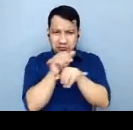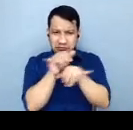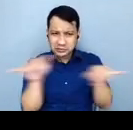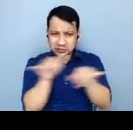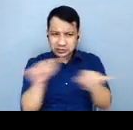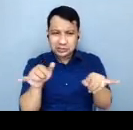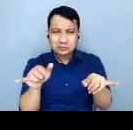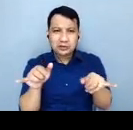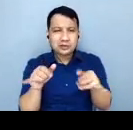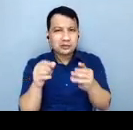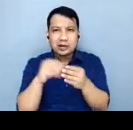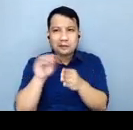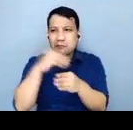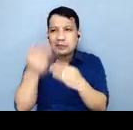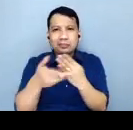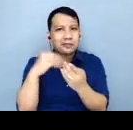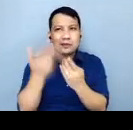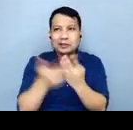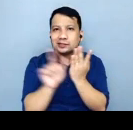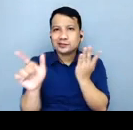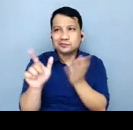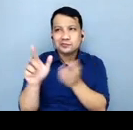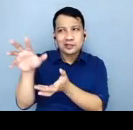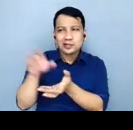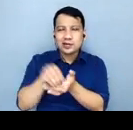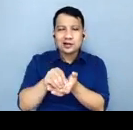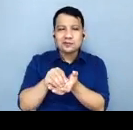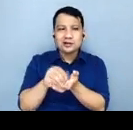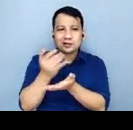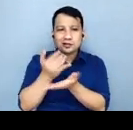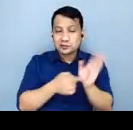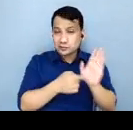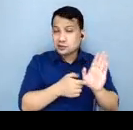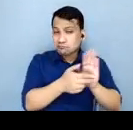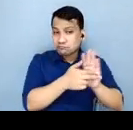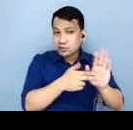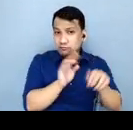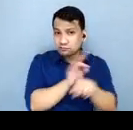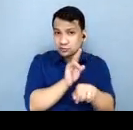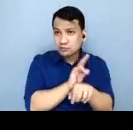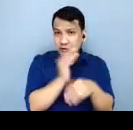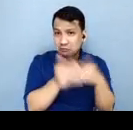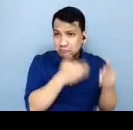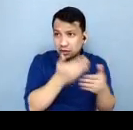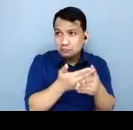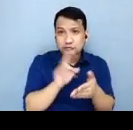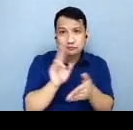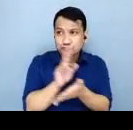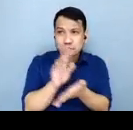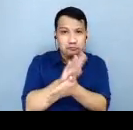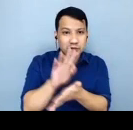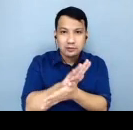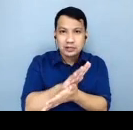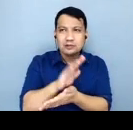banana leaf. But this is an example of greenwashing in the sense that the product itself is still using processed paper. In fact, it's using